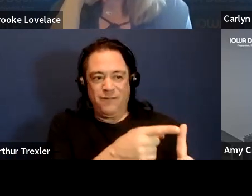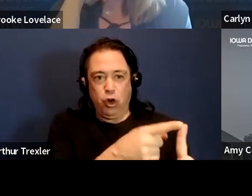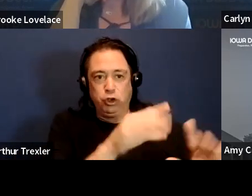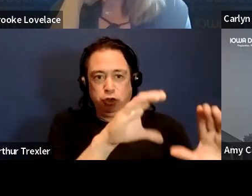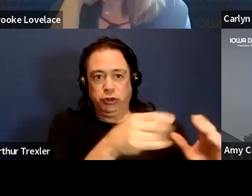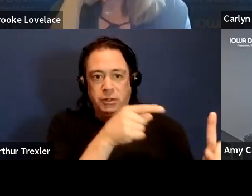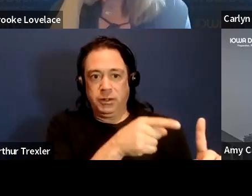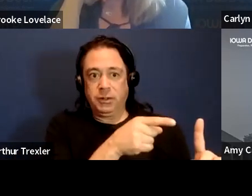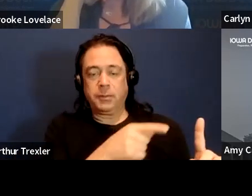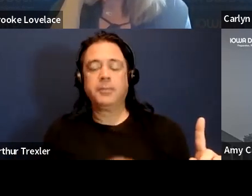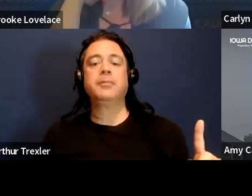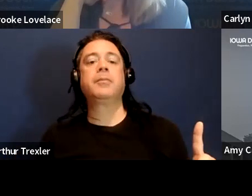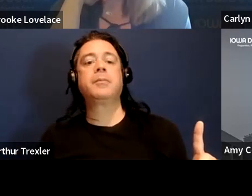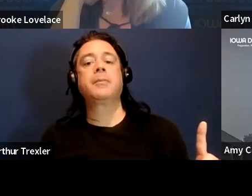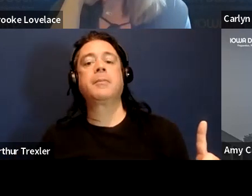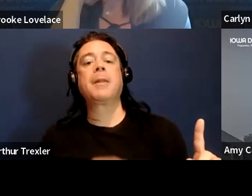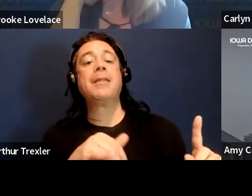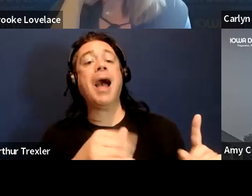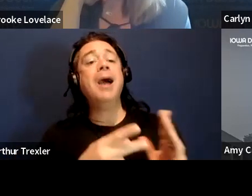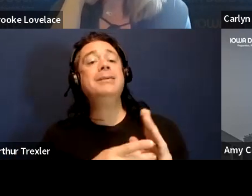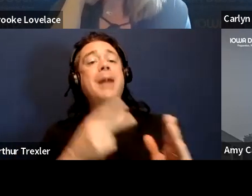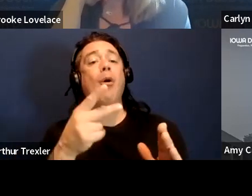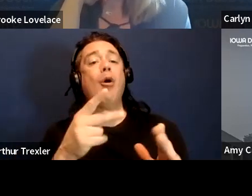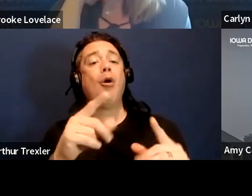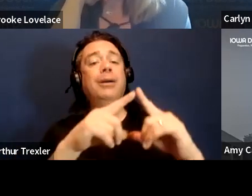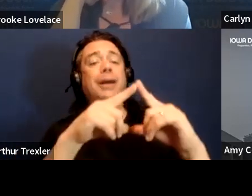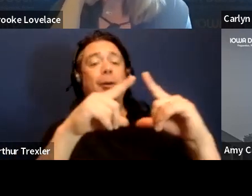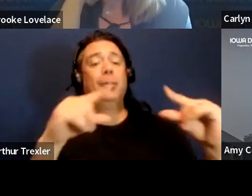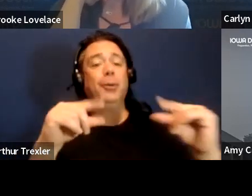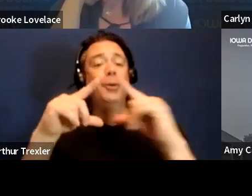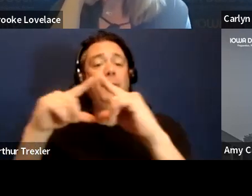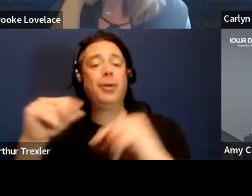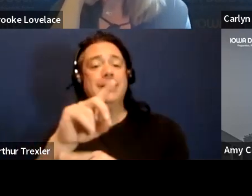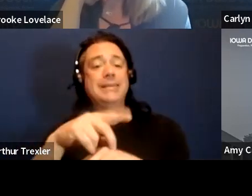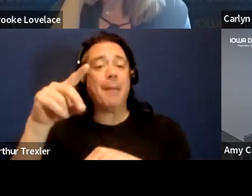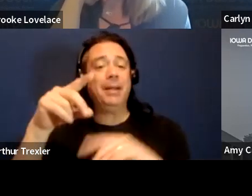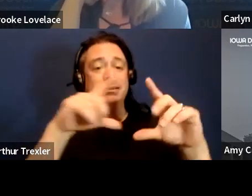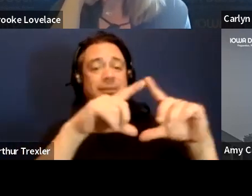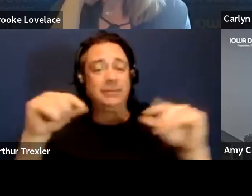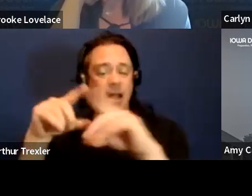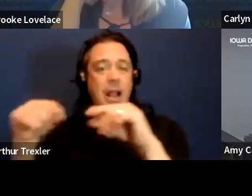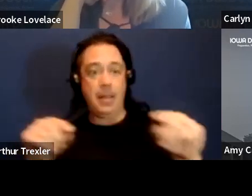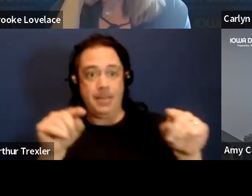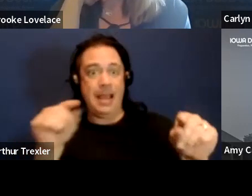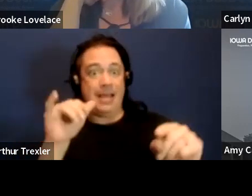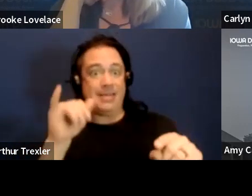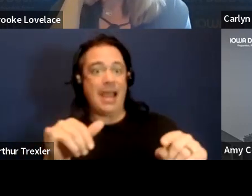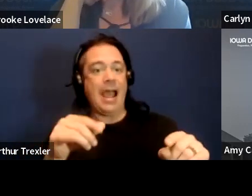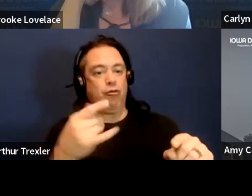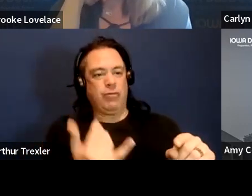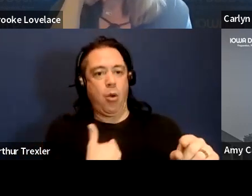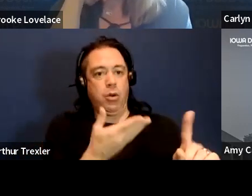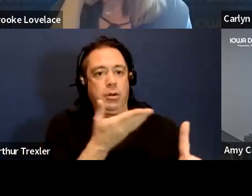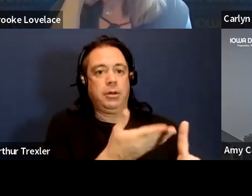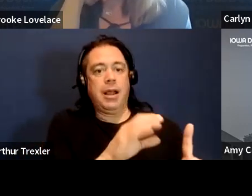I think that double diamond graphic is for our exploration phase,